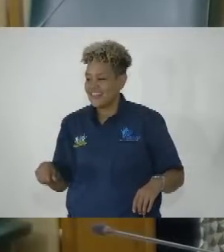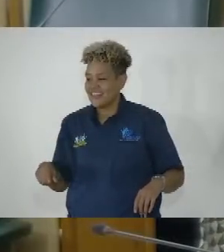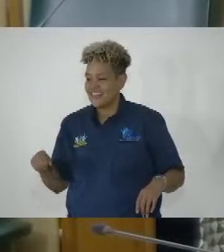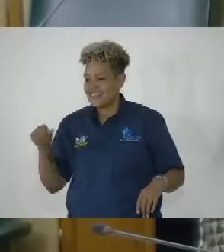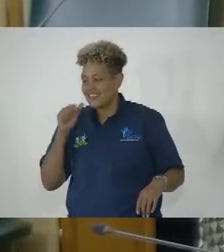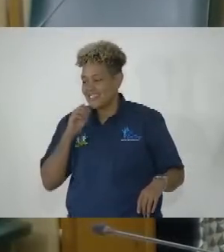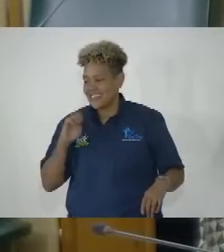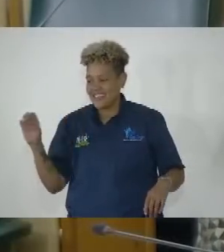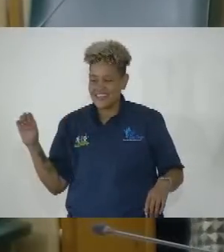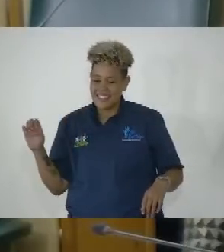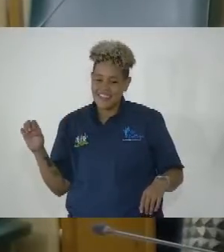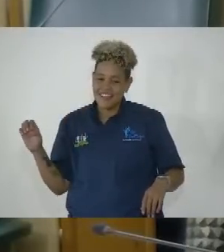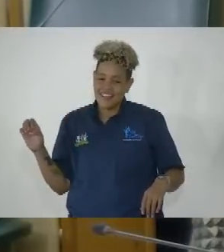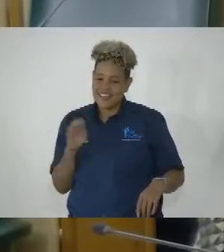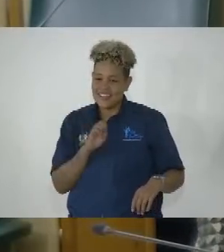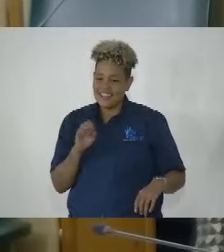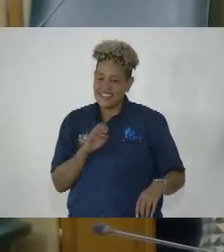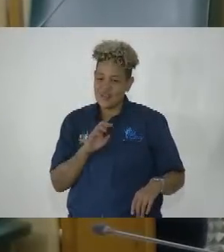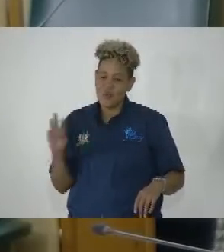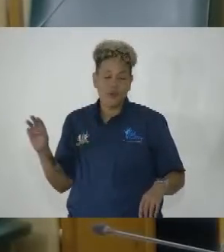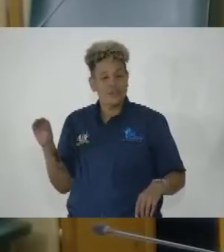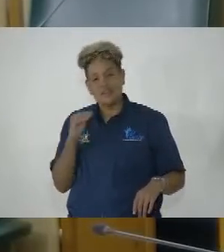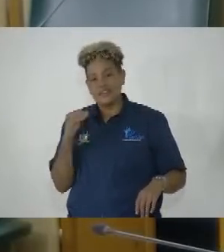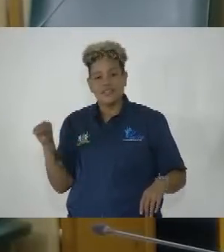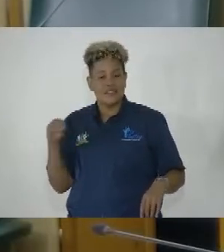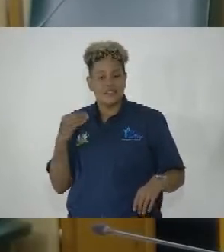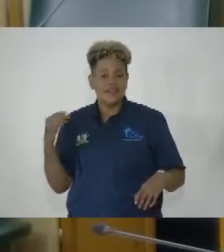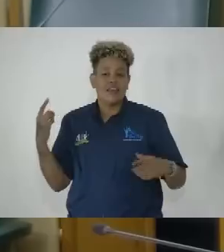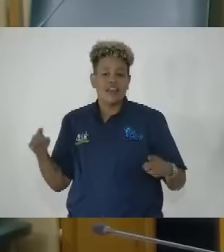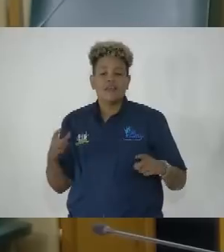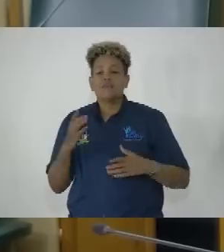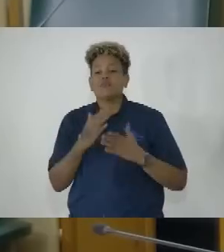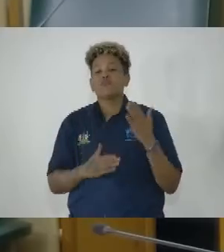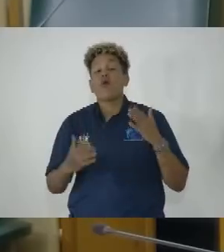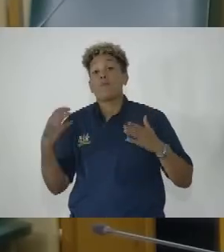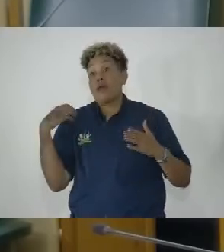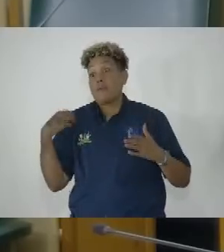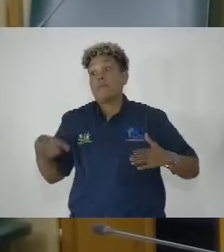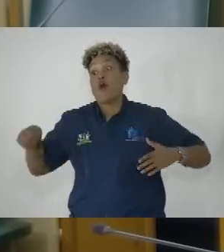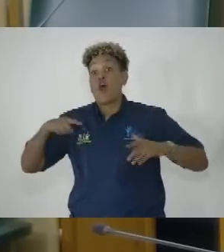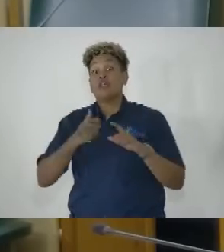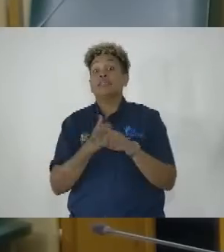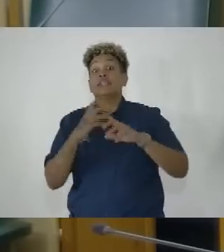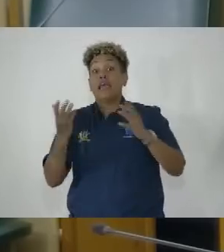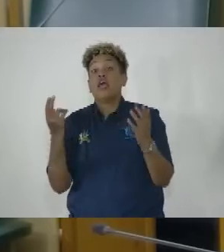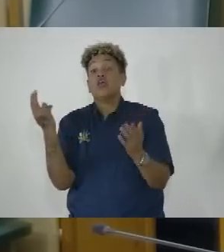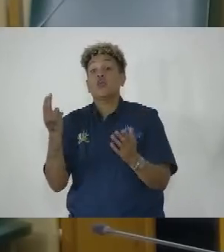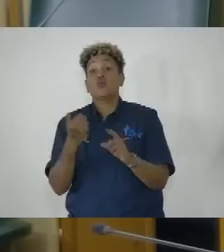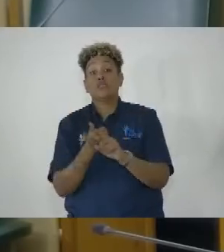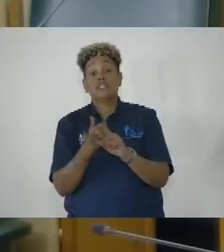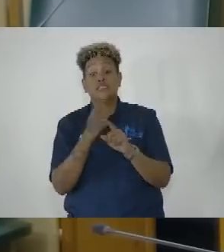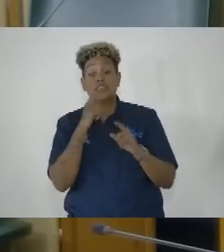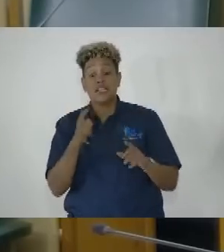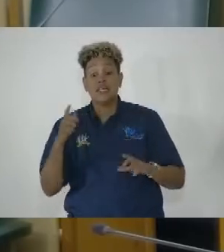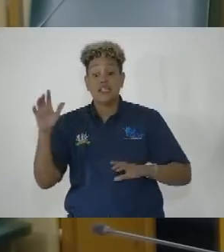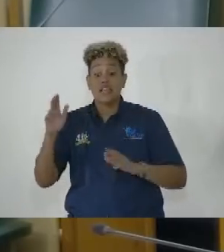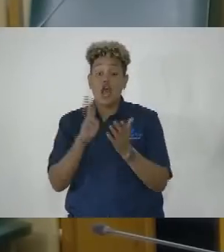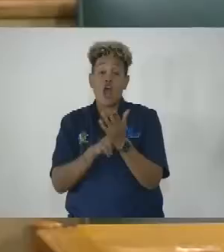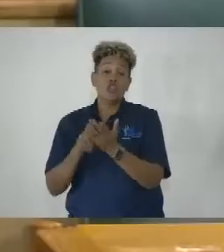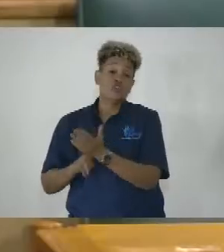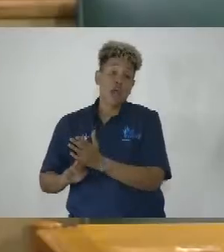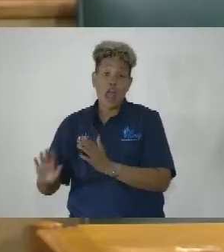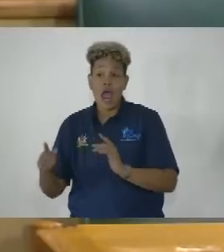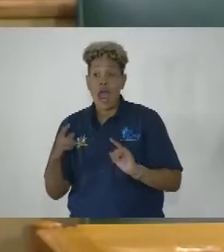Some employers, and I said some, use the facade of contracting